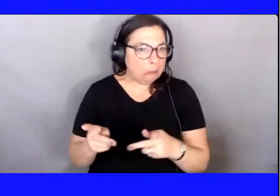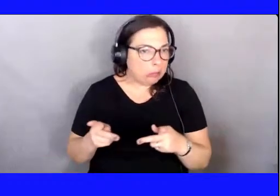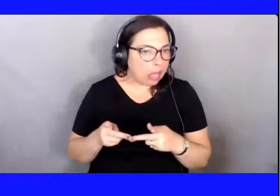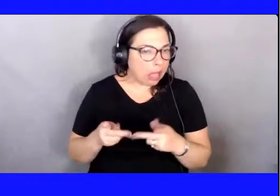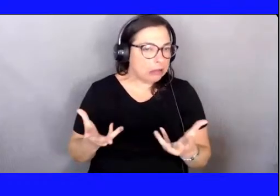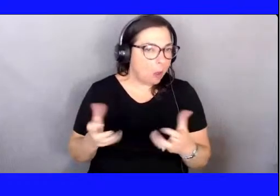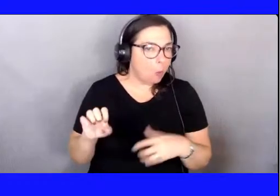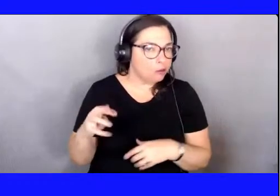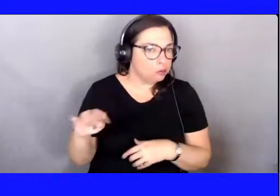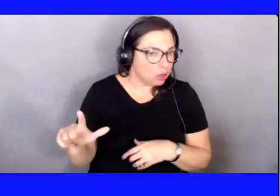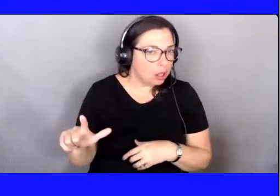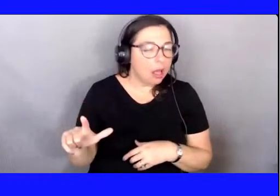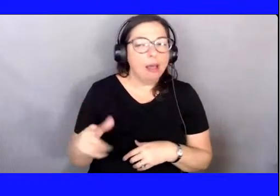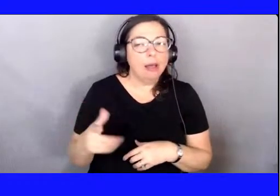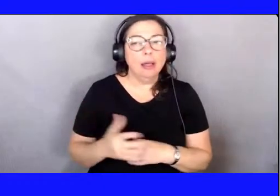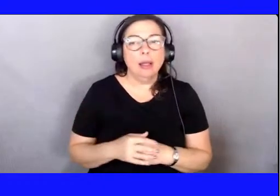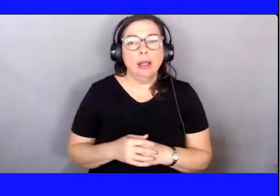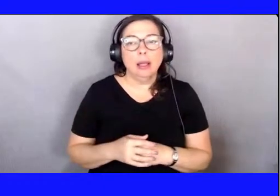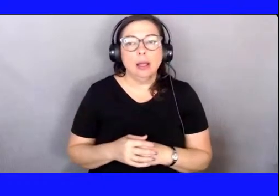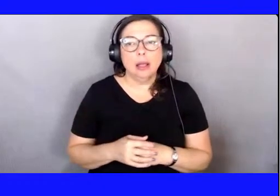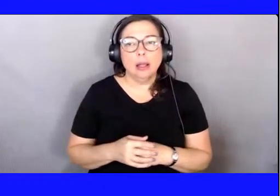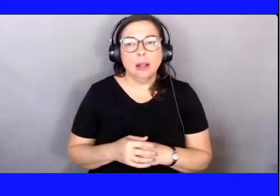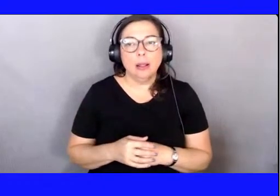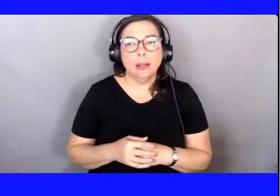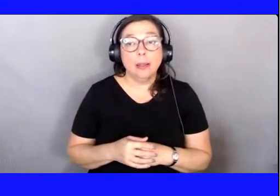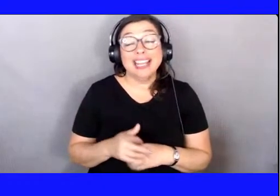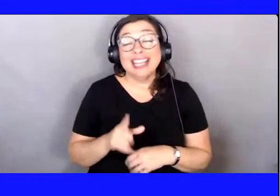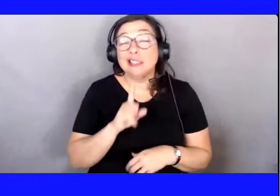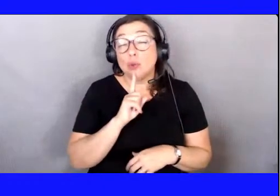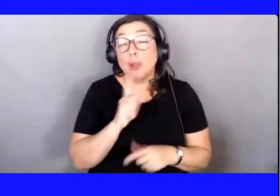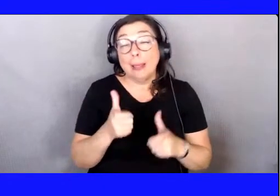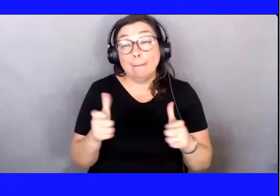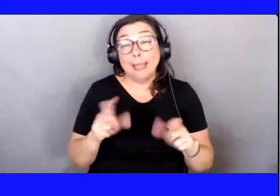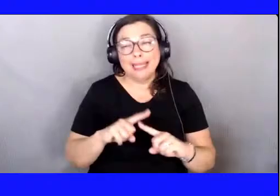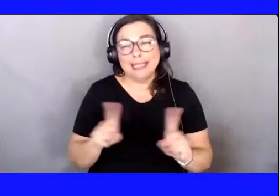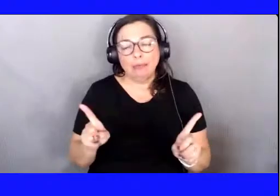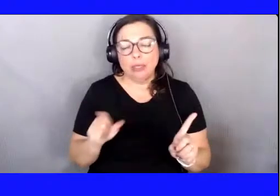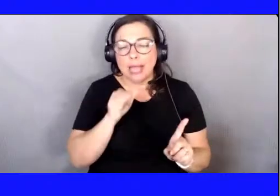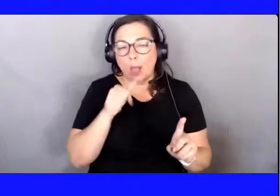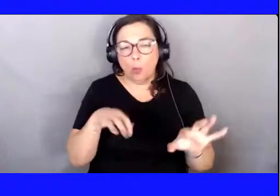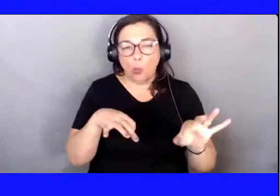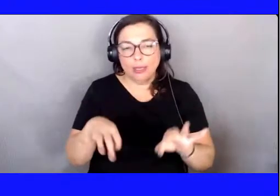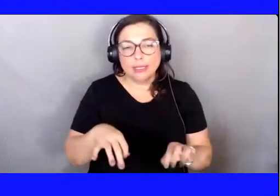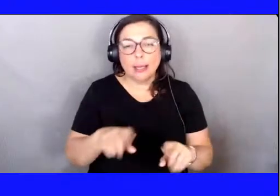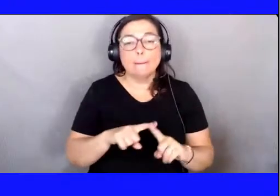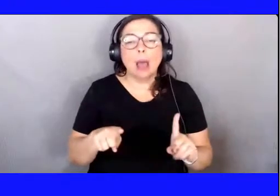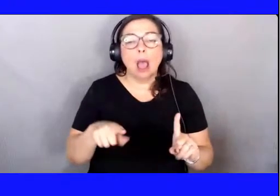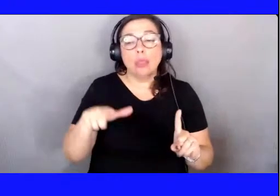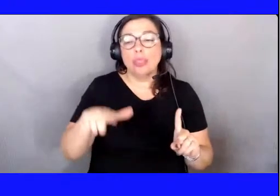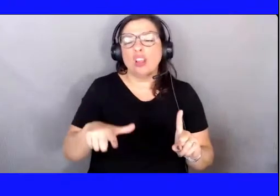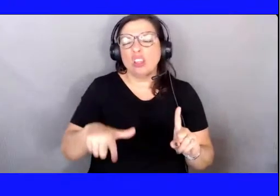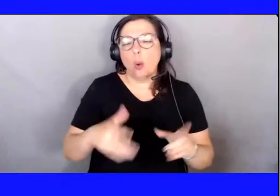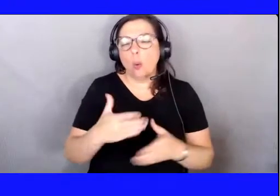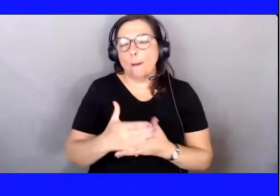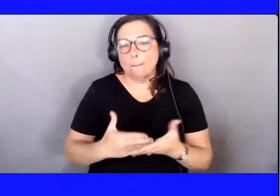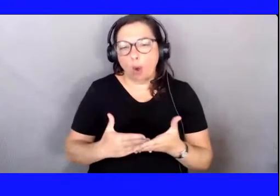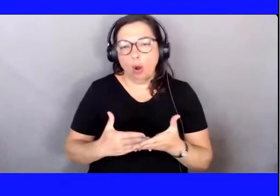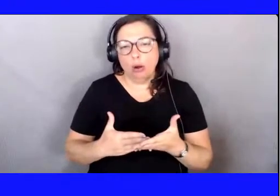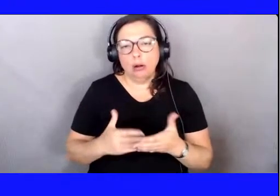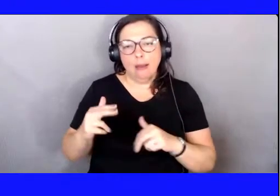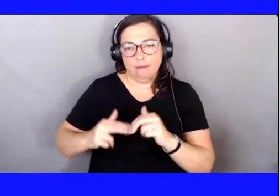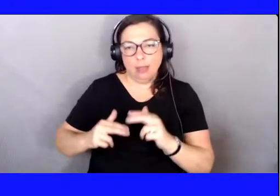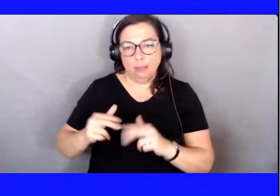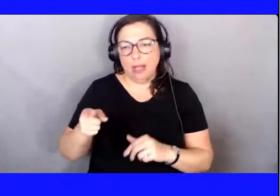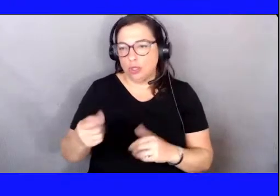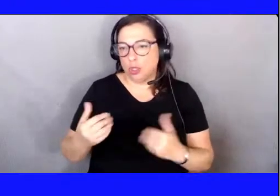I won't get into the intricacies of the great difference, but so we're gonna have a lower portion of the plaza that you can have